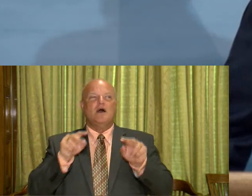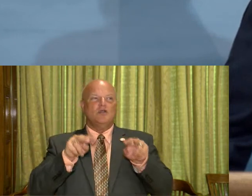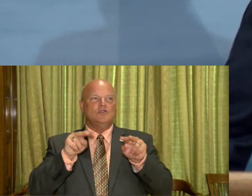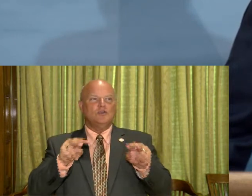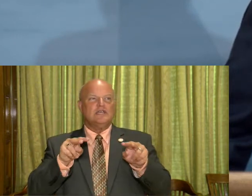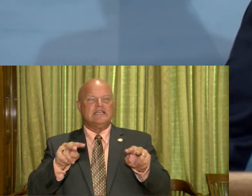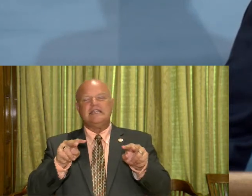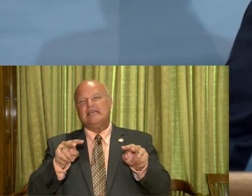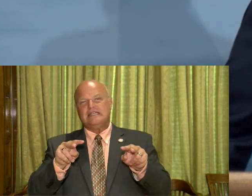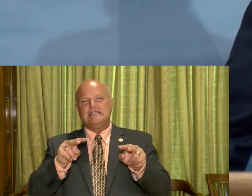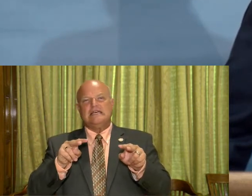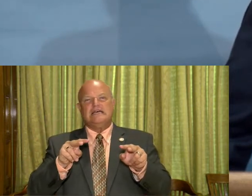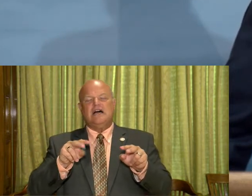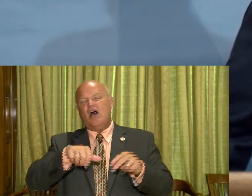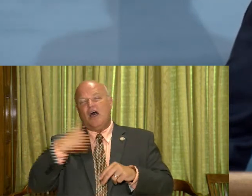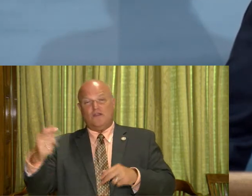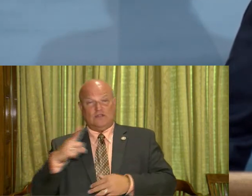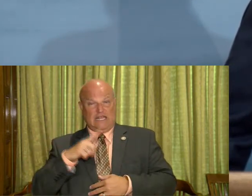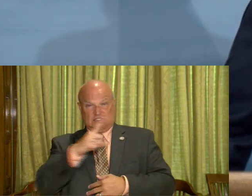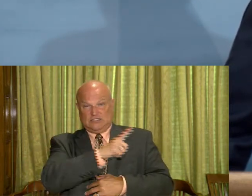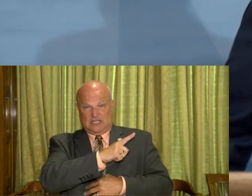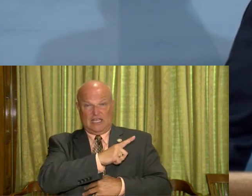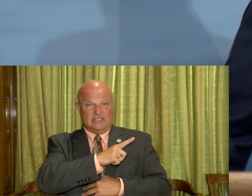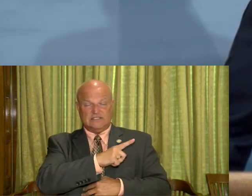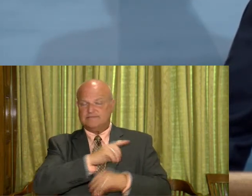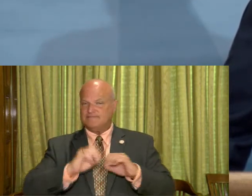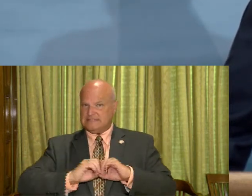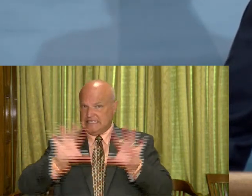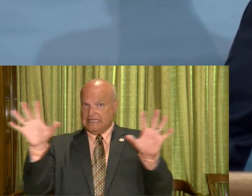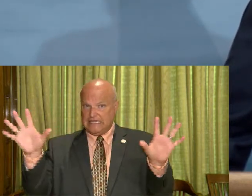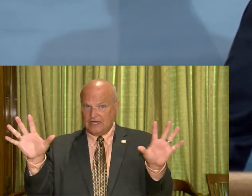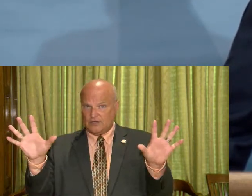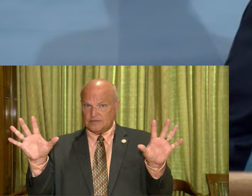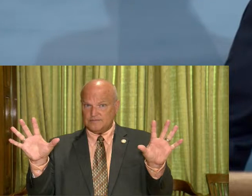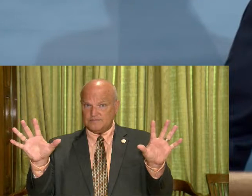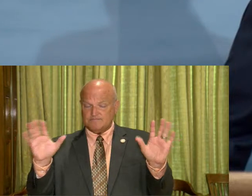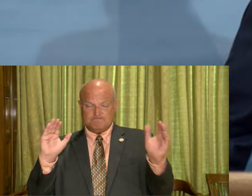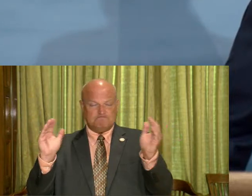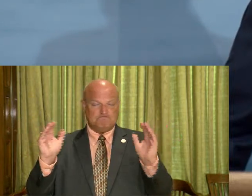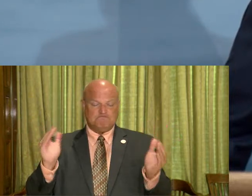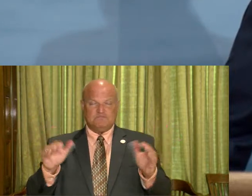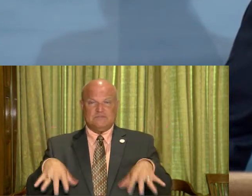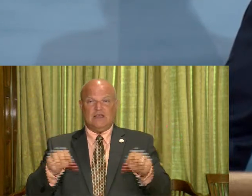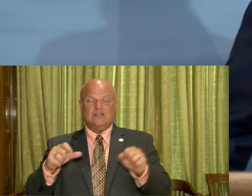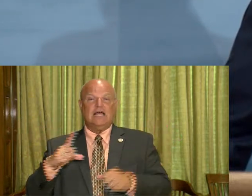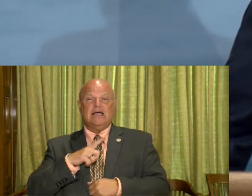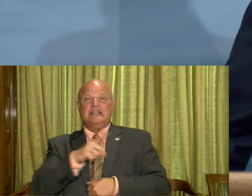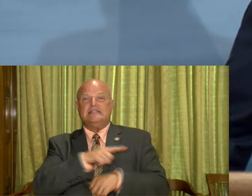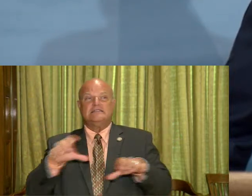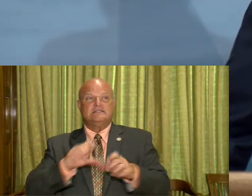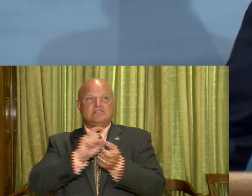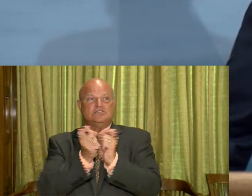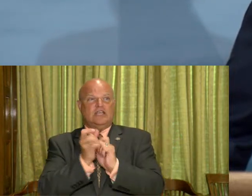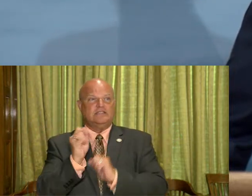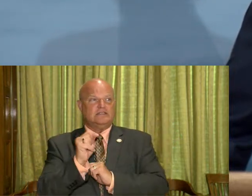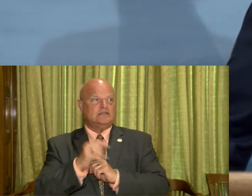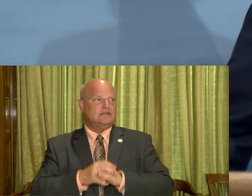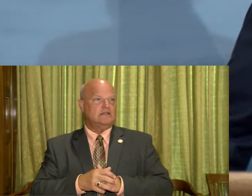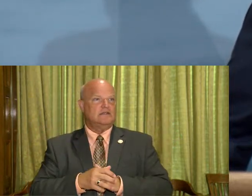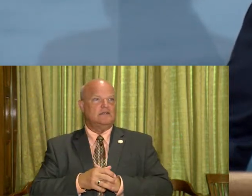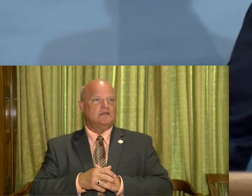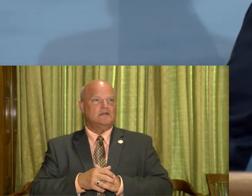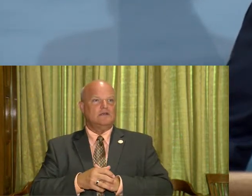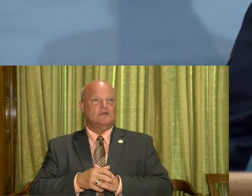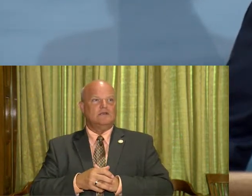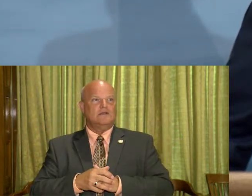at substantive legislation, that is very clear. They would take a legislative enactment to change it. What's